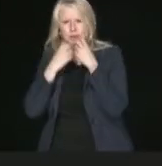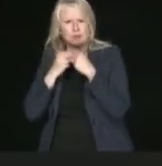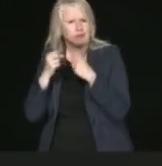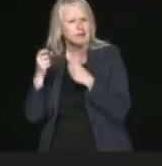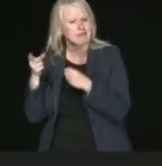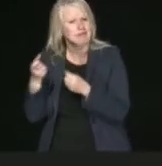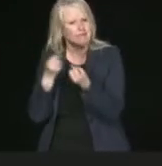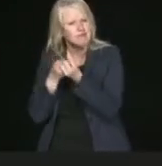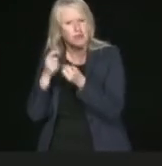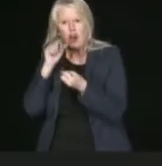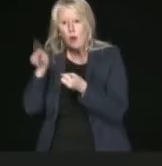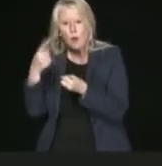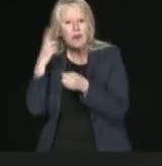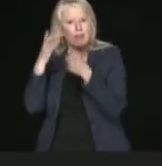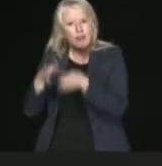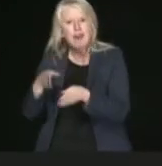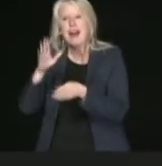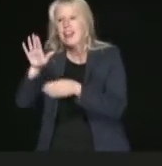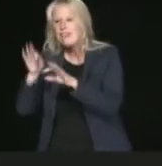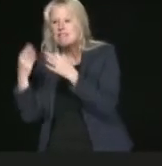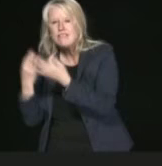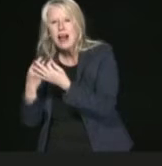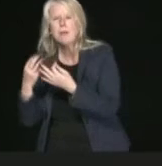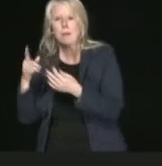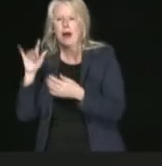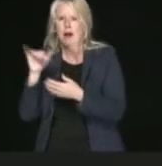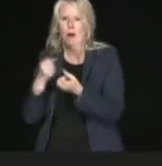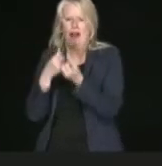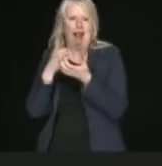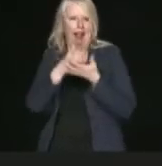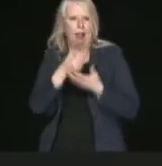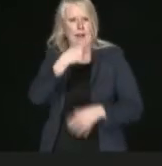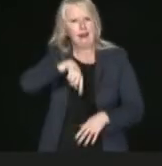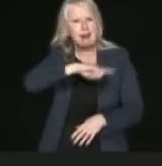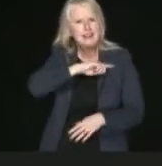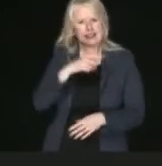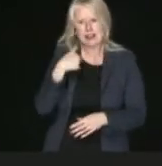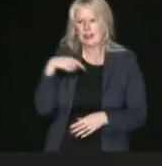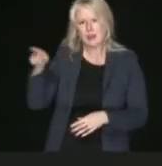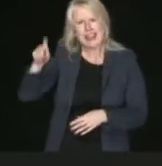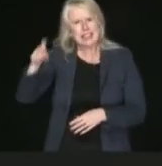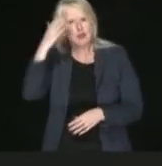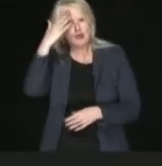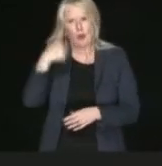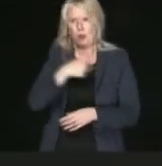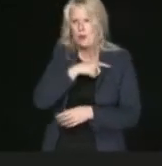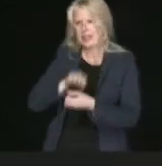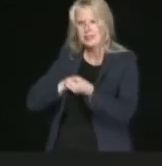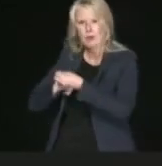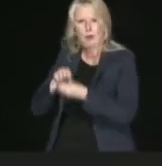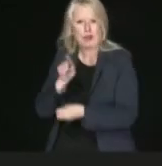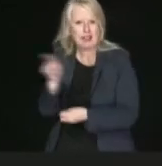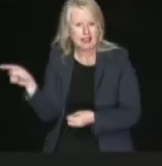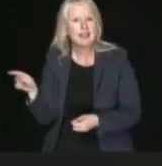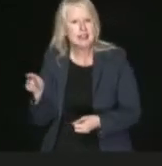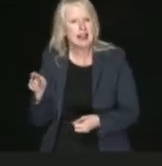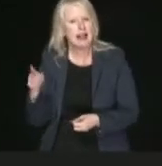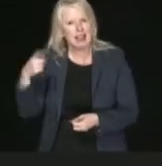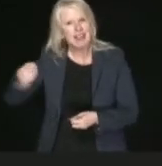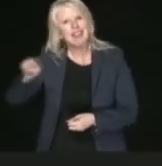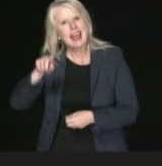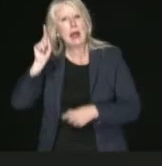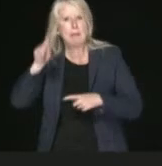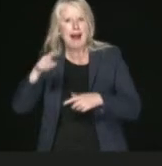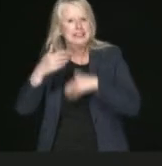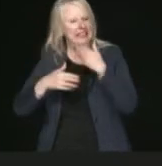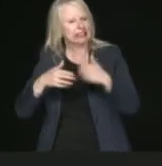families in order to protect us, but they have to know that we're there for them. They are the ones on the front